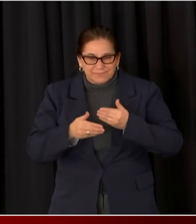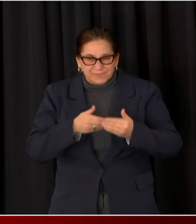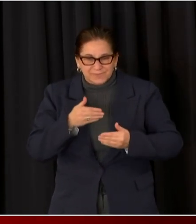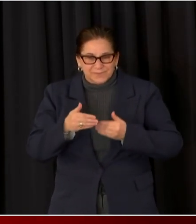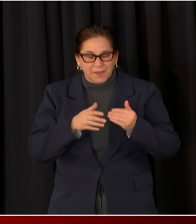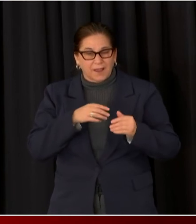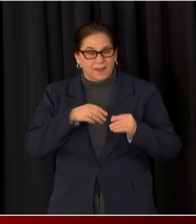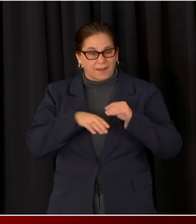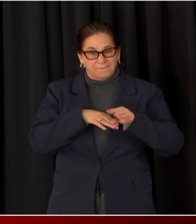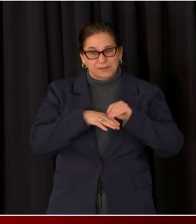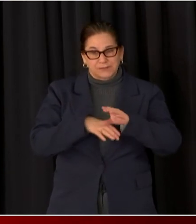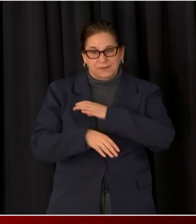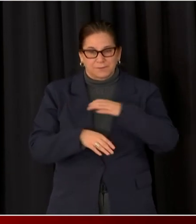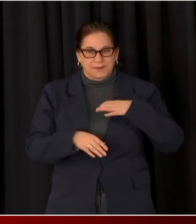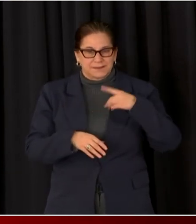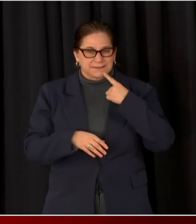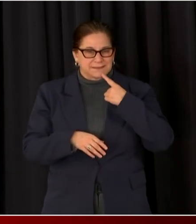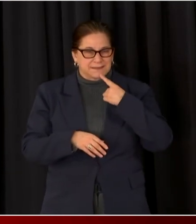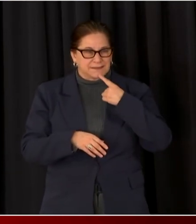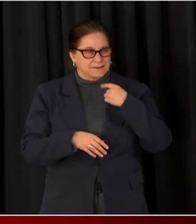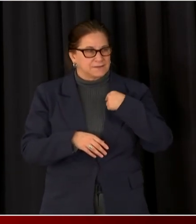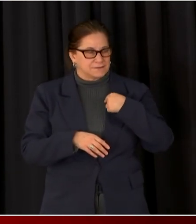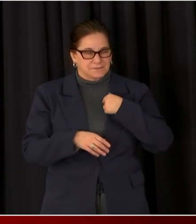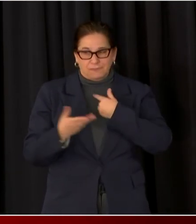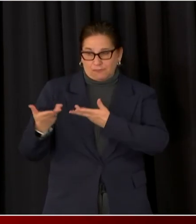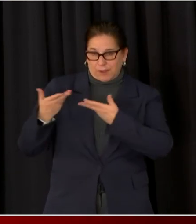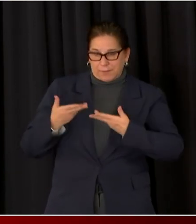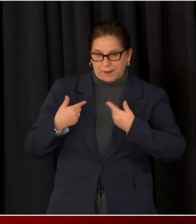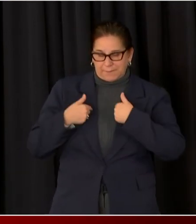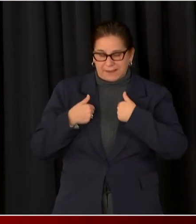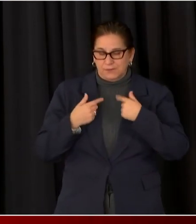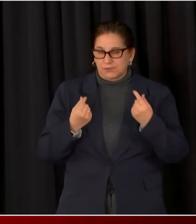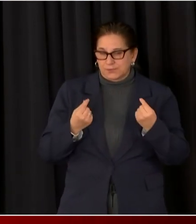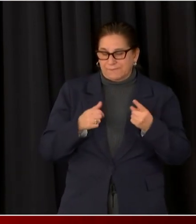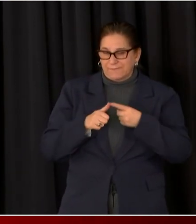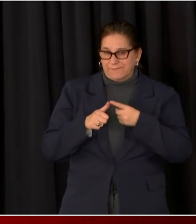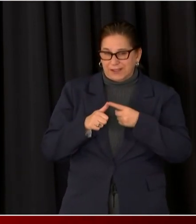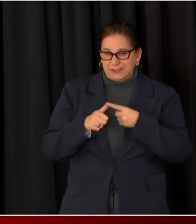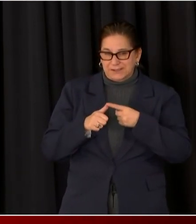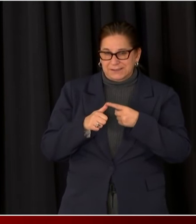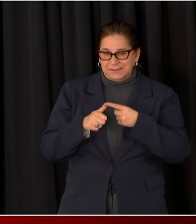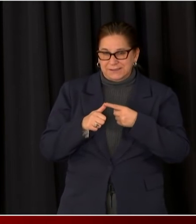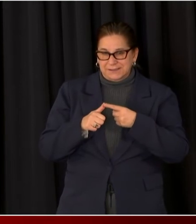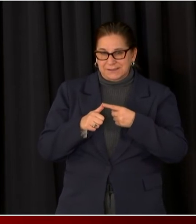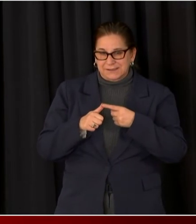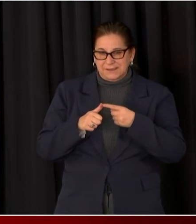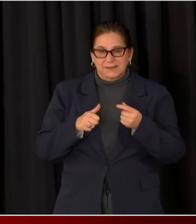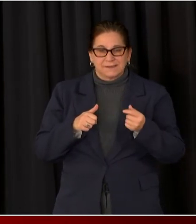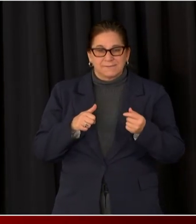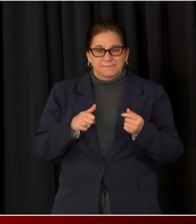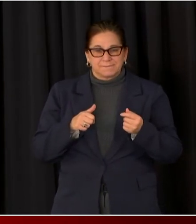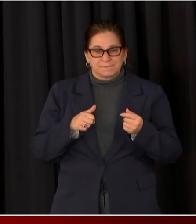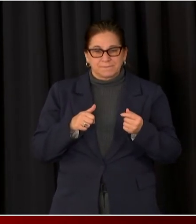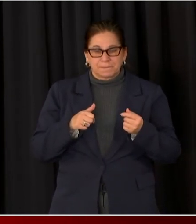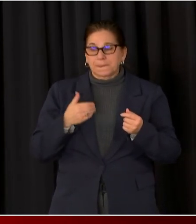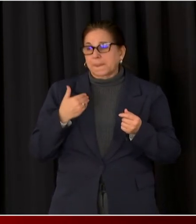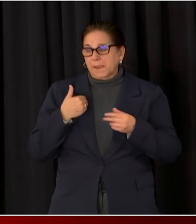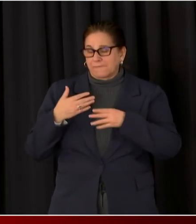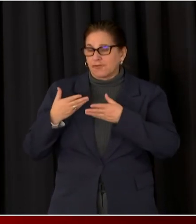must issue recommendations for vaccine distribution. They have already provided some interim guidelines and